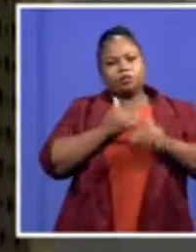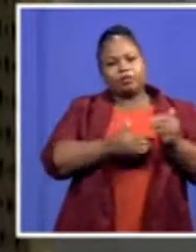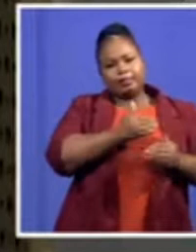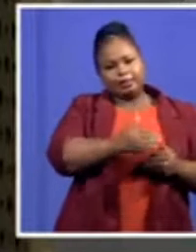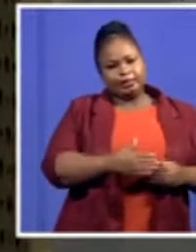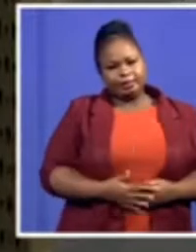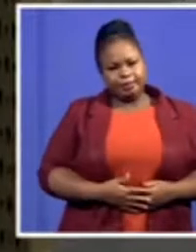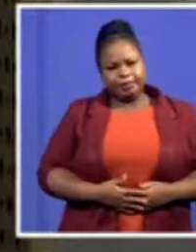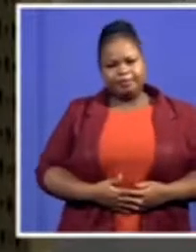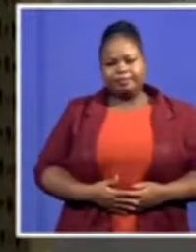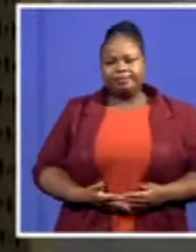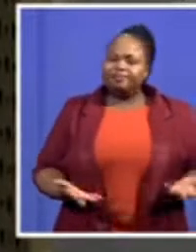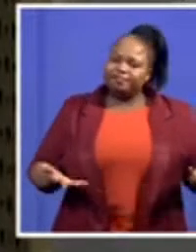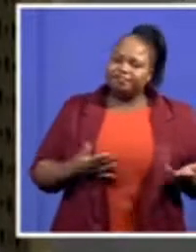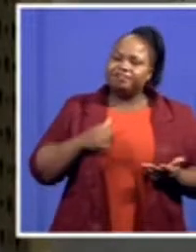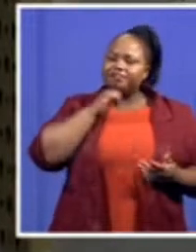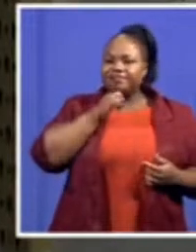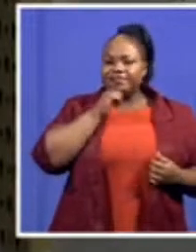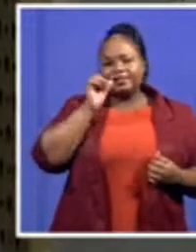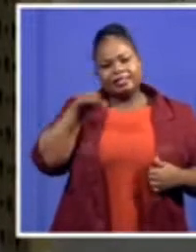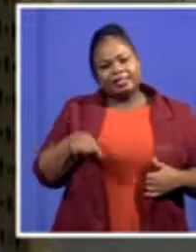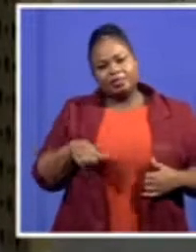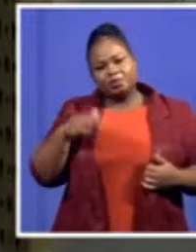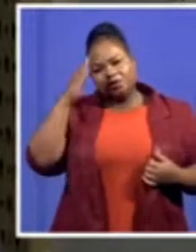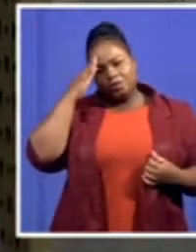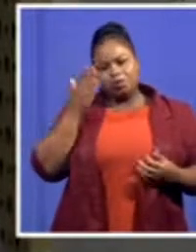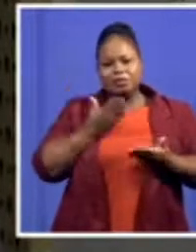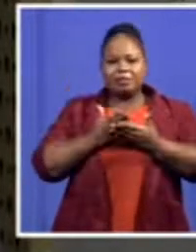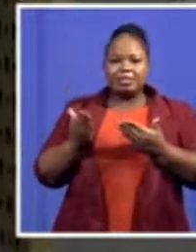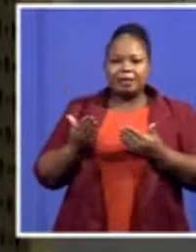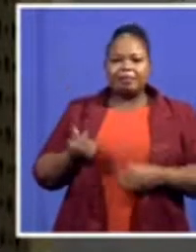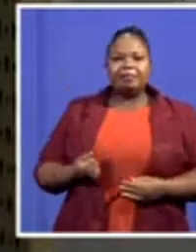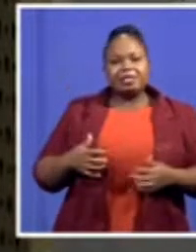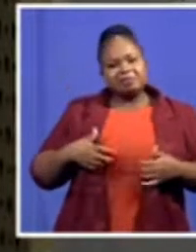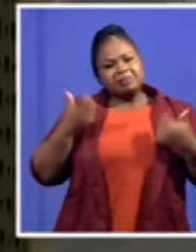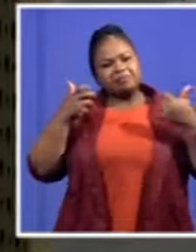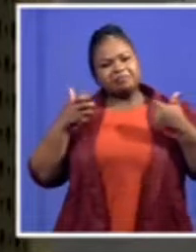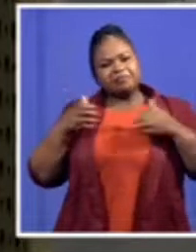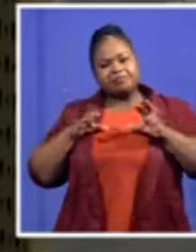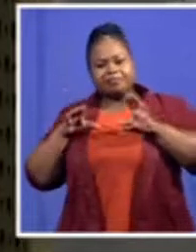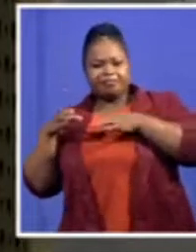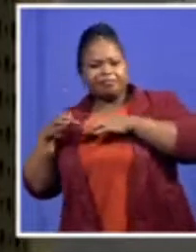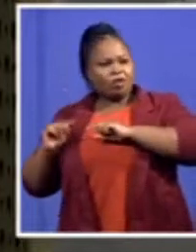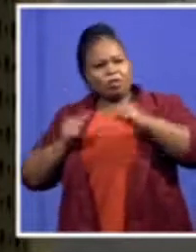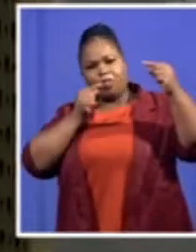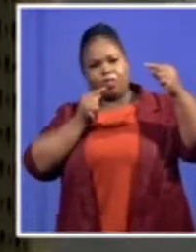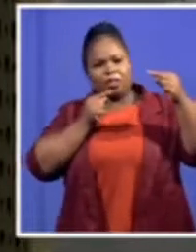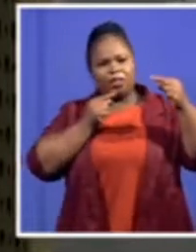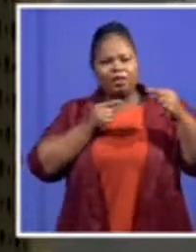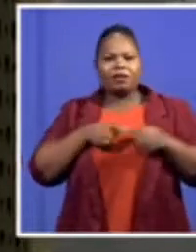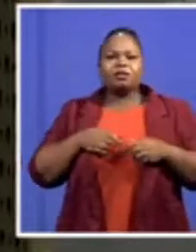Despite occasional litigation by disgruntled parties, this process has had resounding